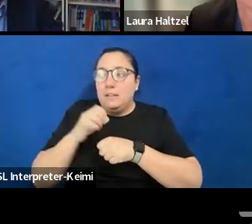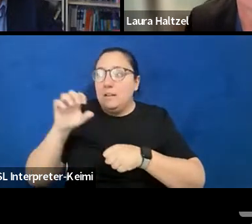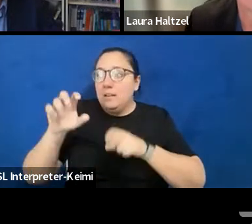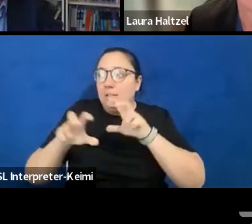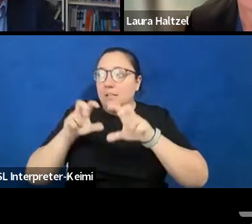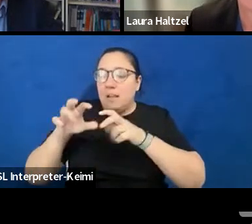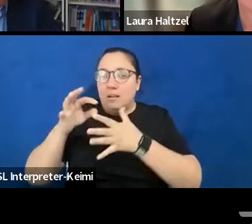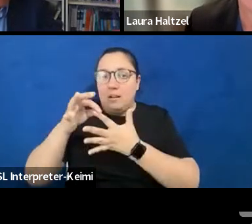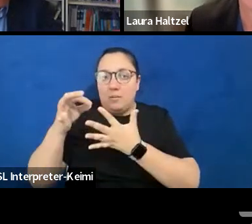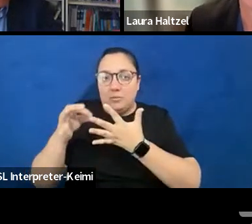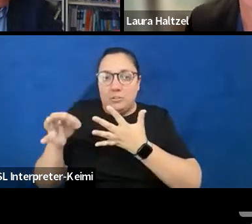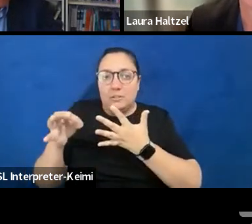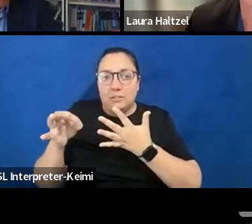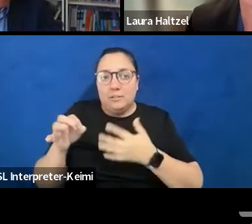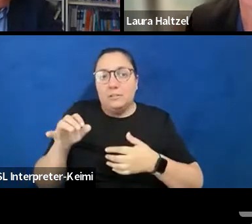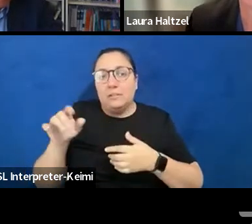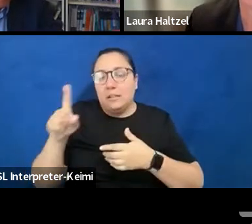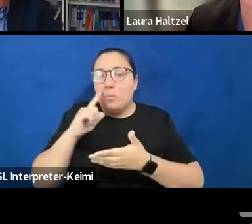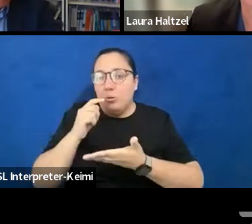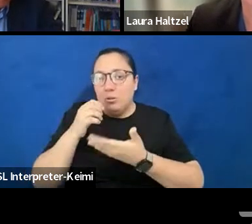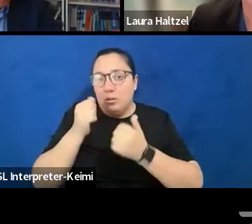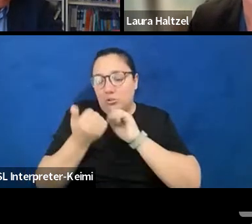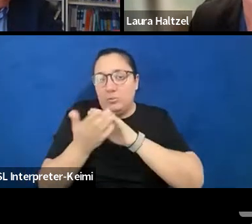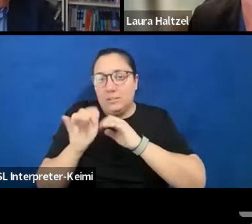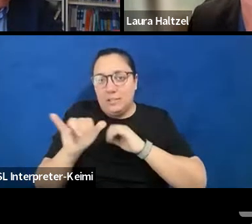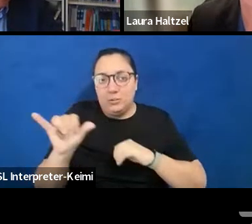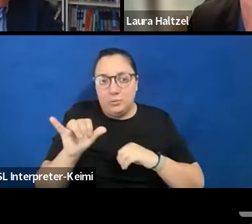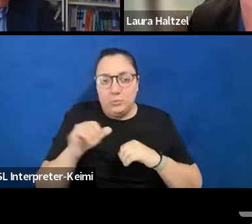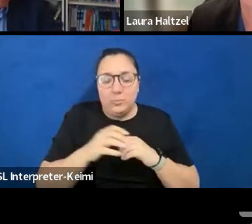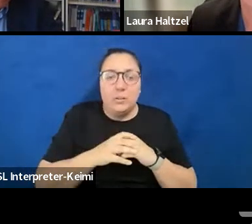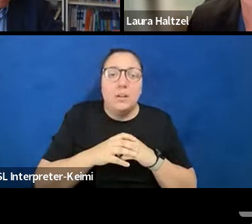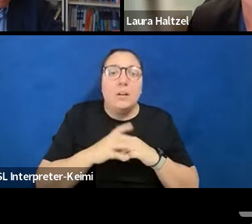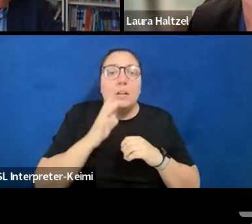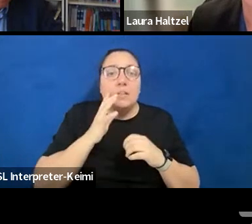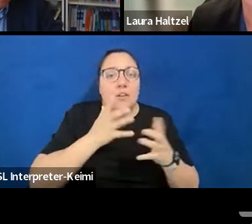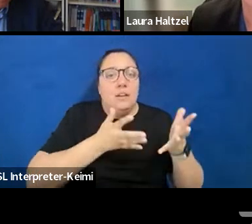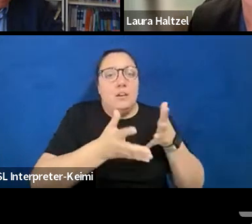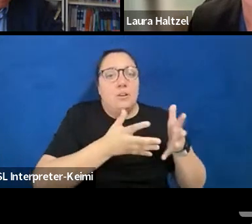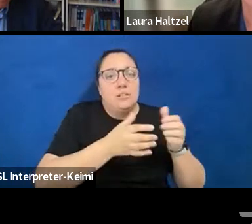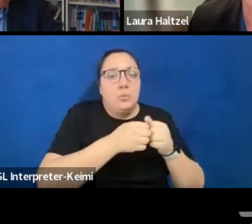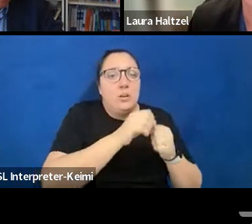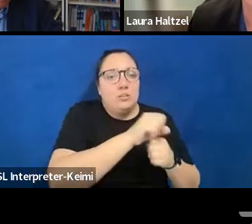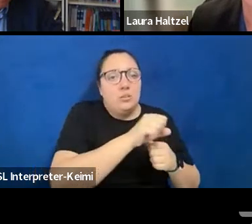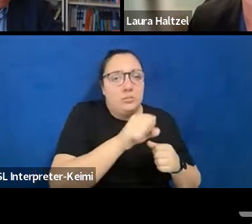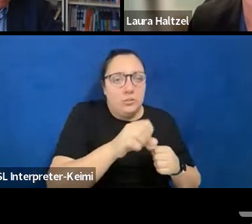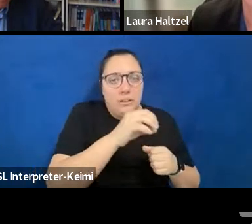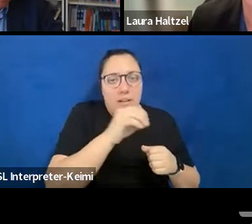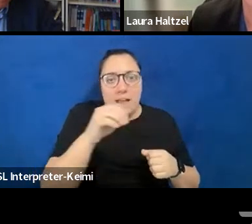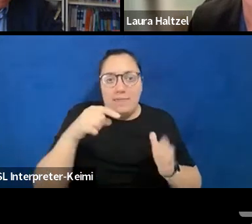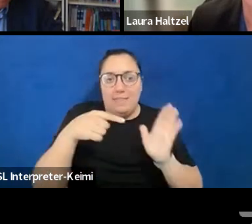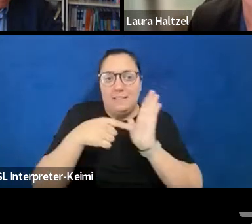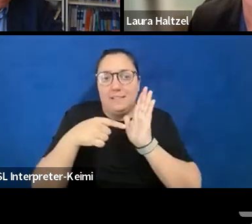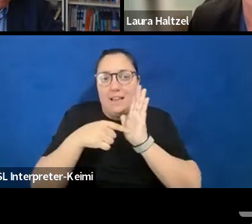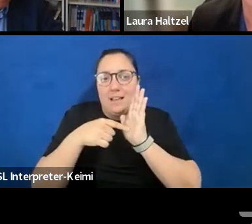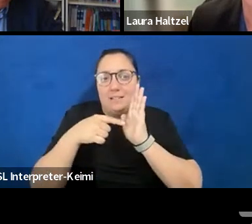very timely question, which is about the interaction between Social Security and the debt ceiling.